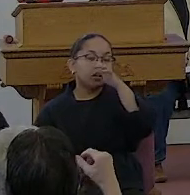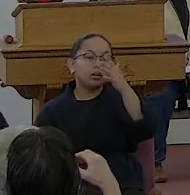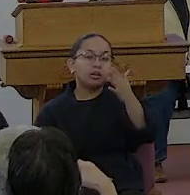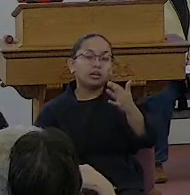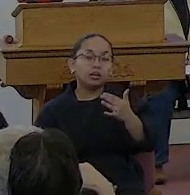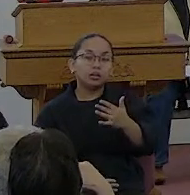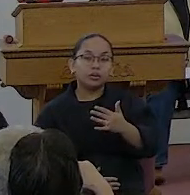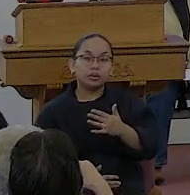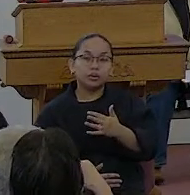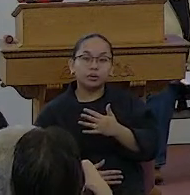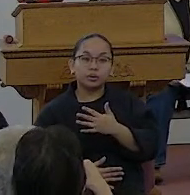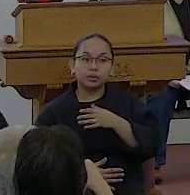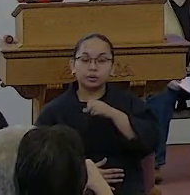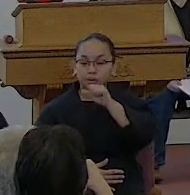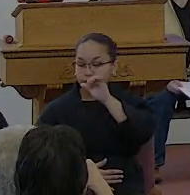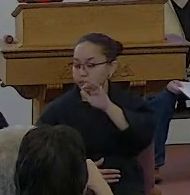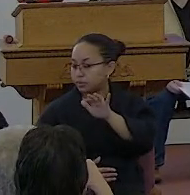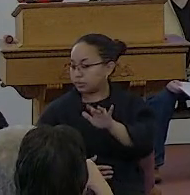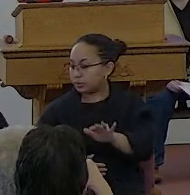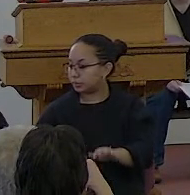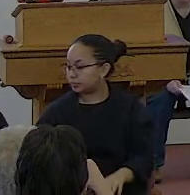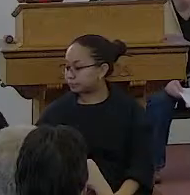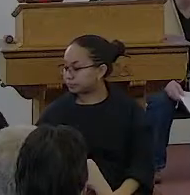Breathe out.